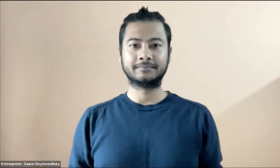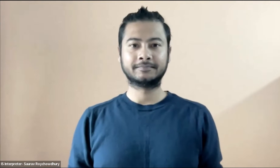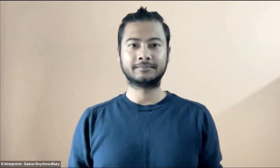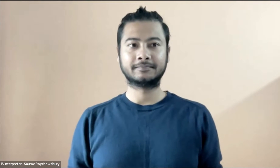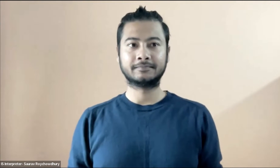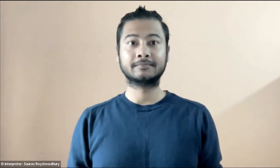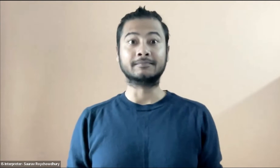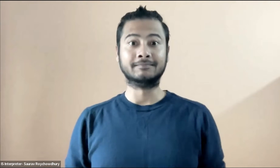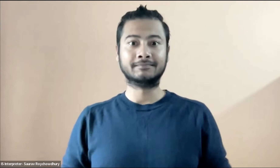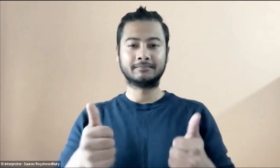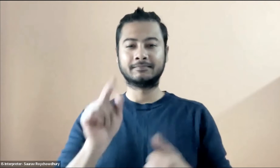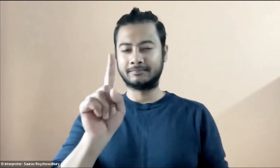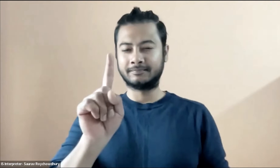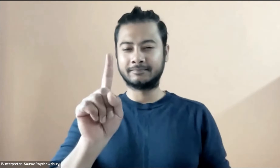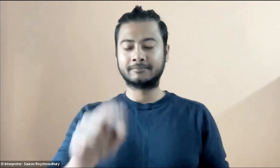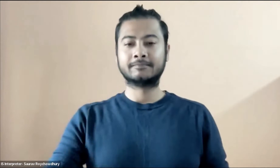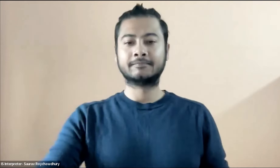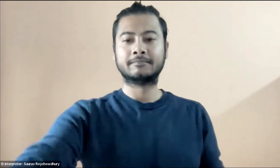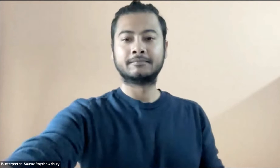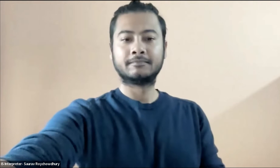1 second.